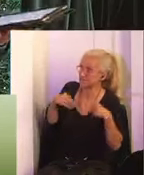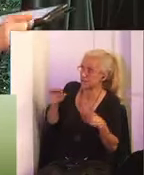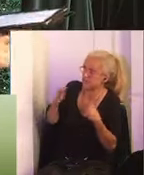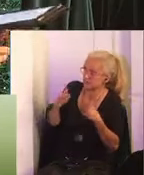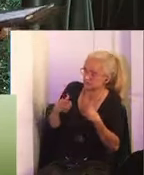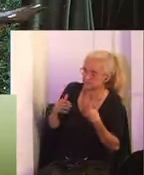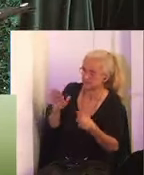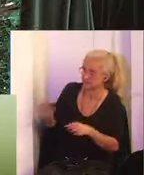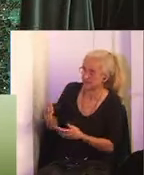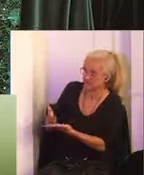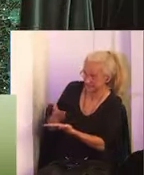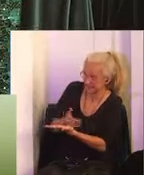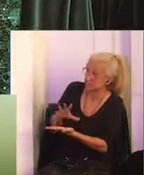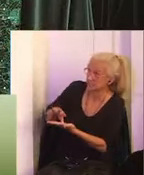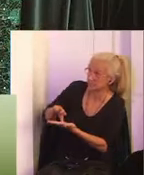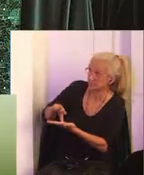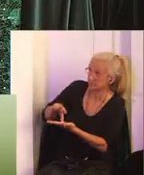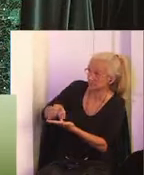something smart.